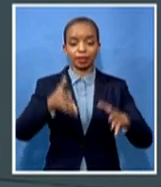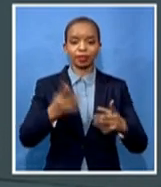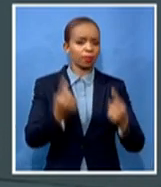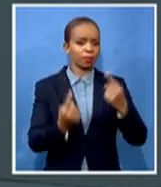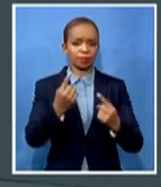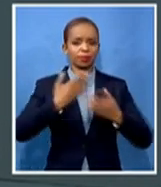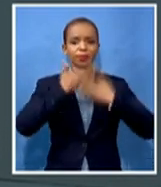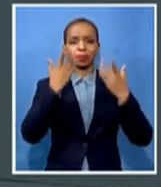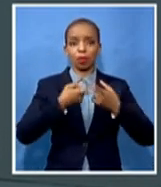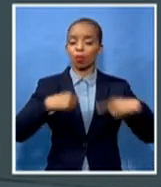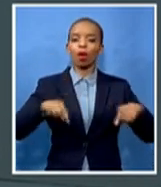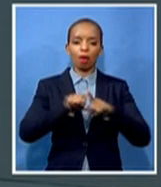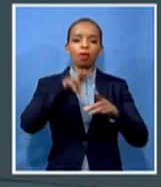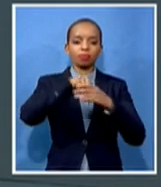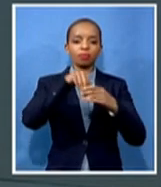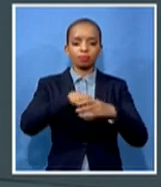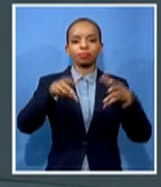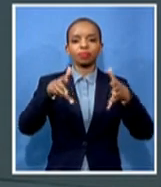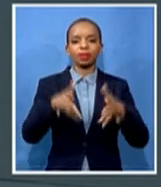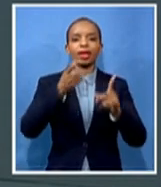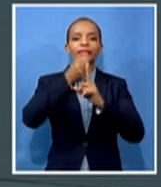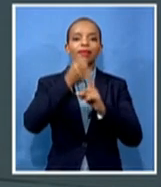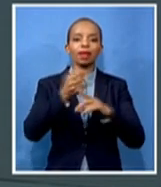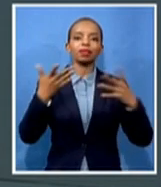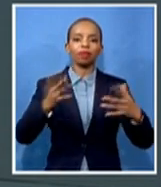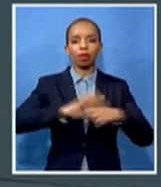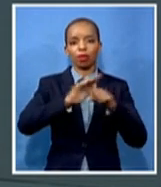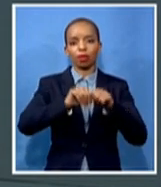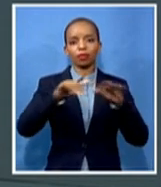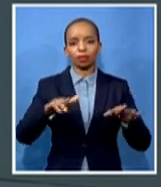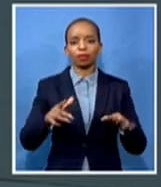all accounts, we can change the calculus in terms of where this is heading.